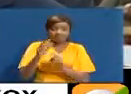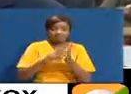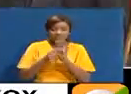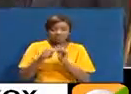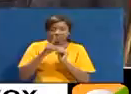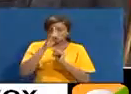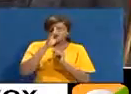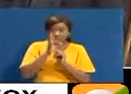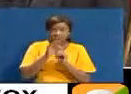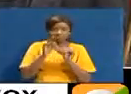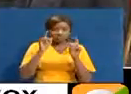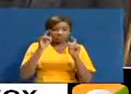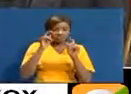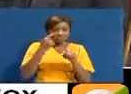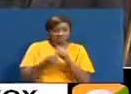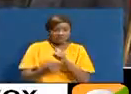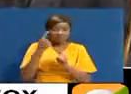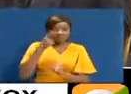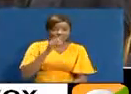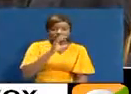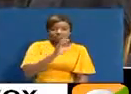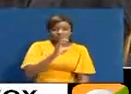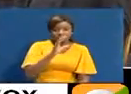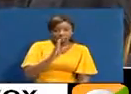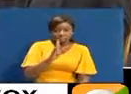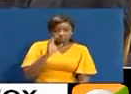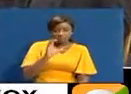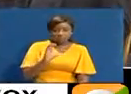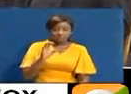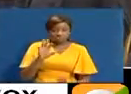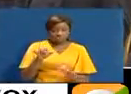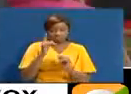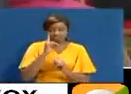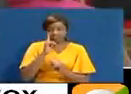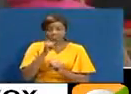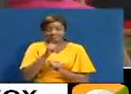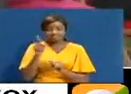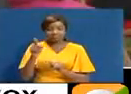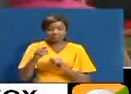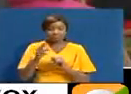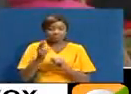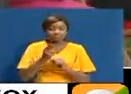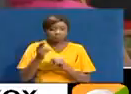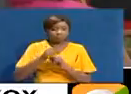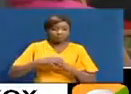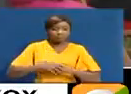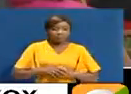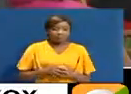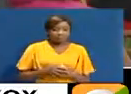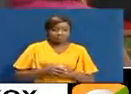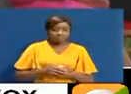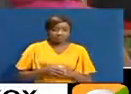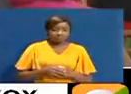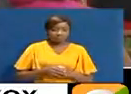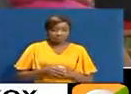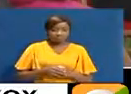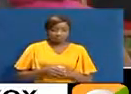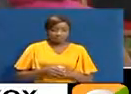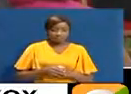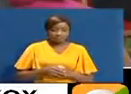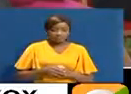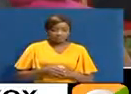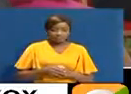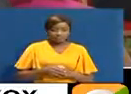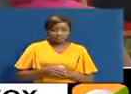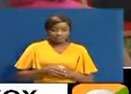year for the CBC. And so it's interesting to see Dr. Julius Juan and Dr. Sarah Ruto at the heart of that.